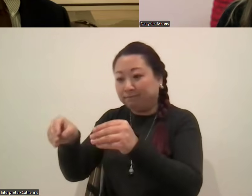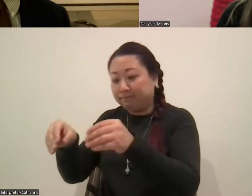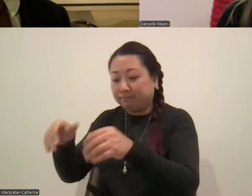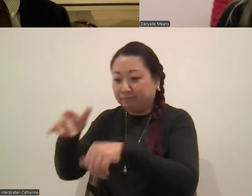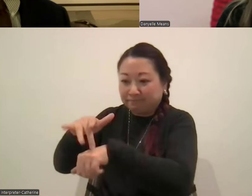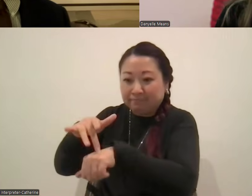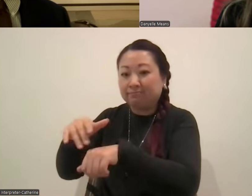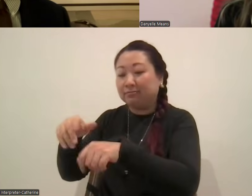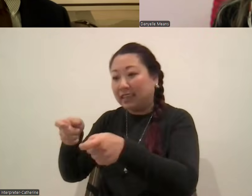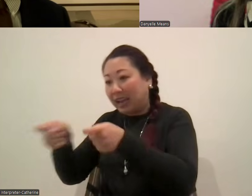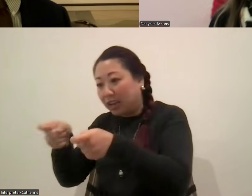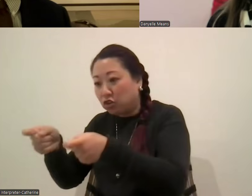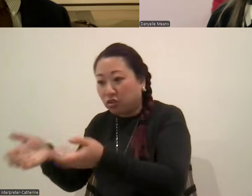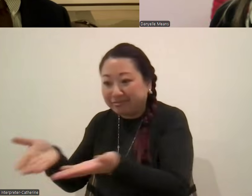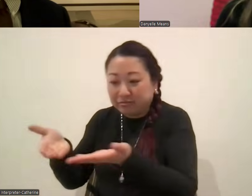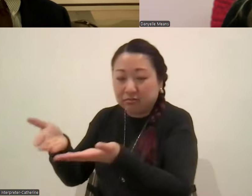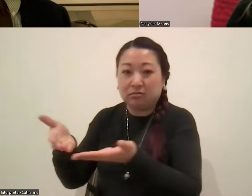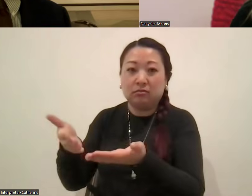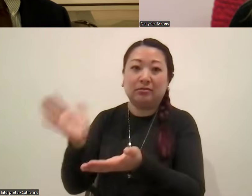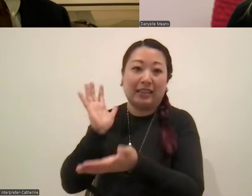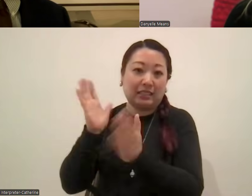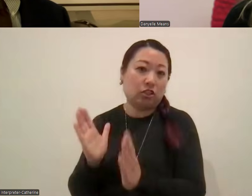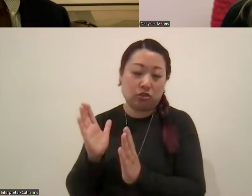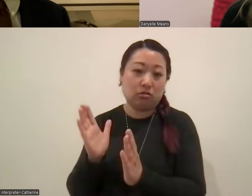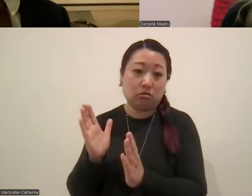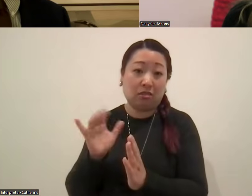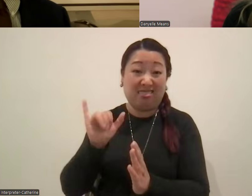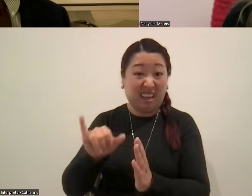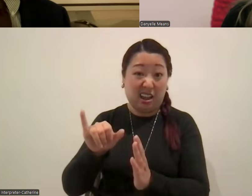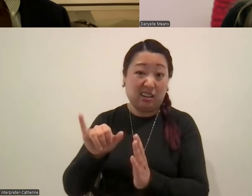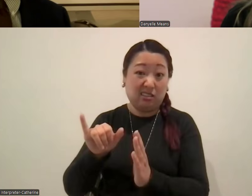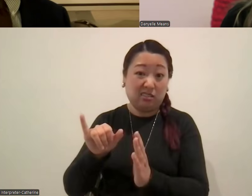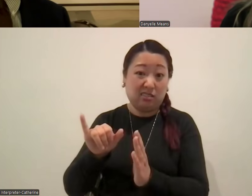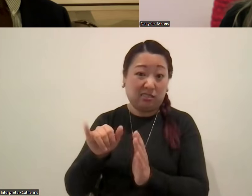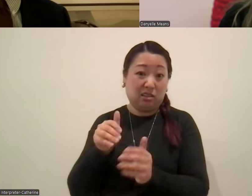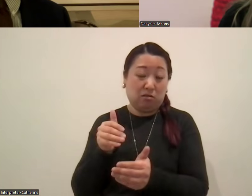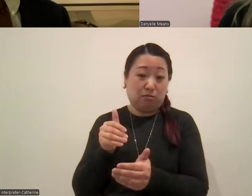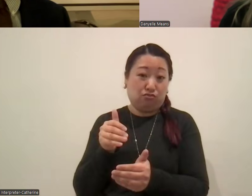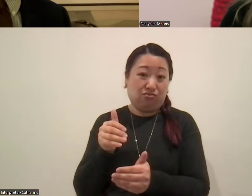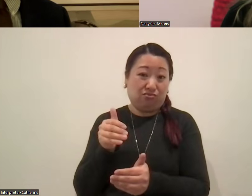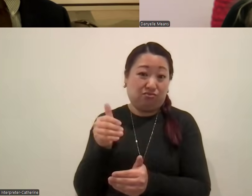ancestors. That was a protocol that I